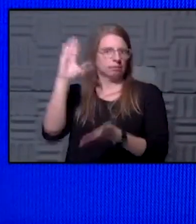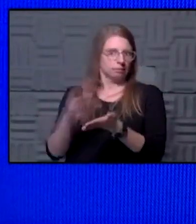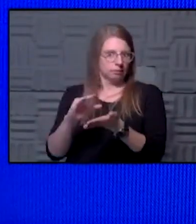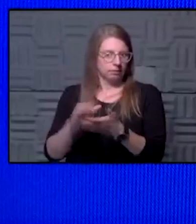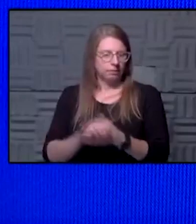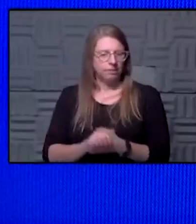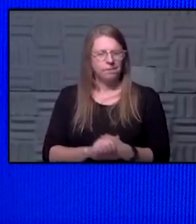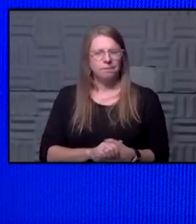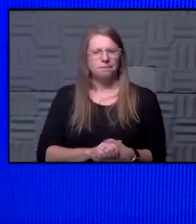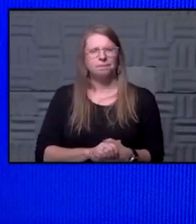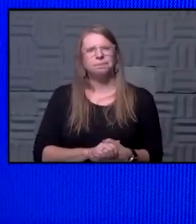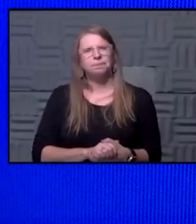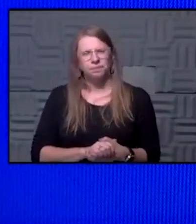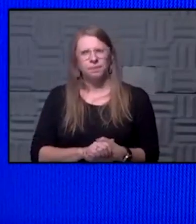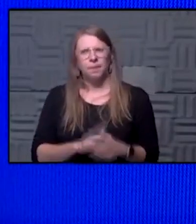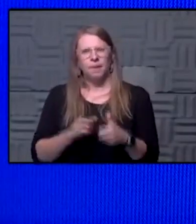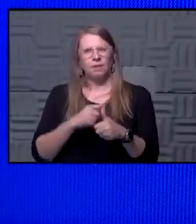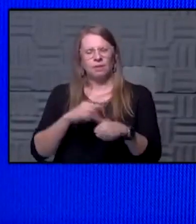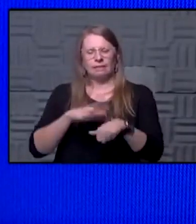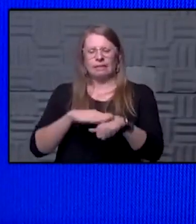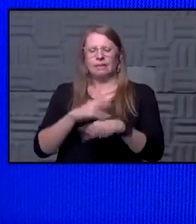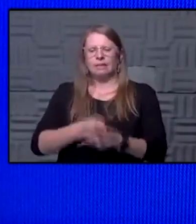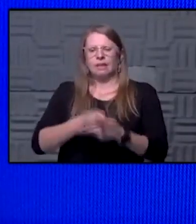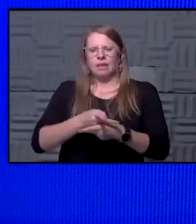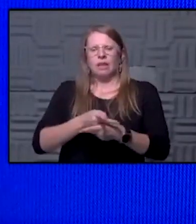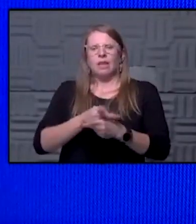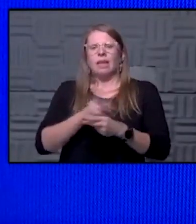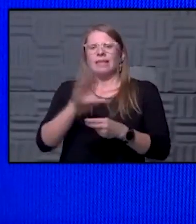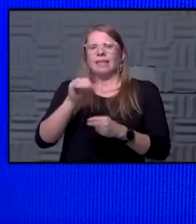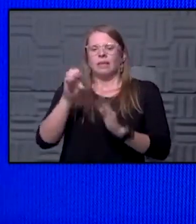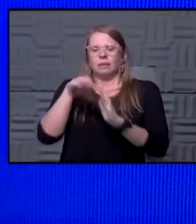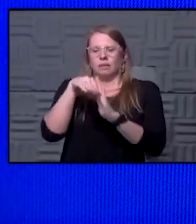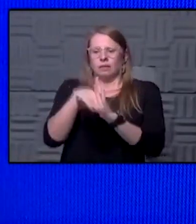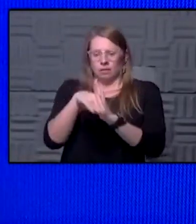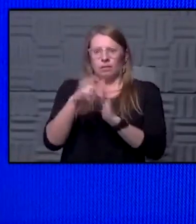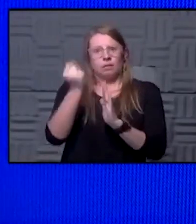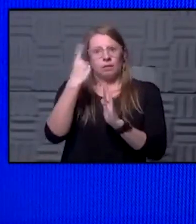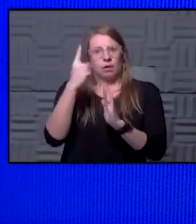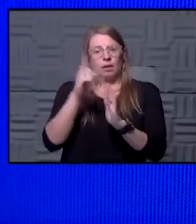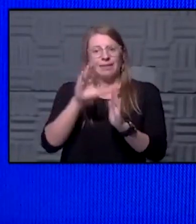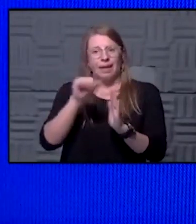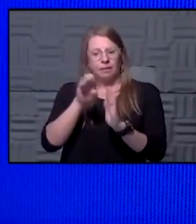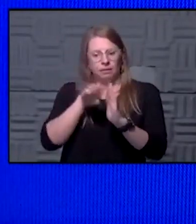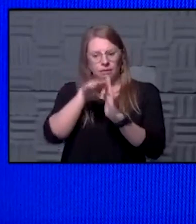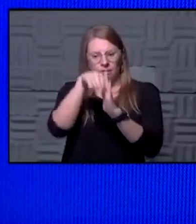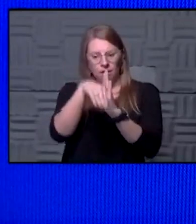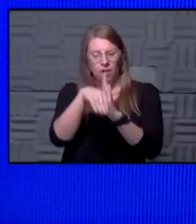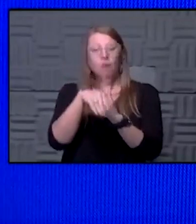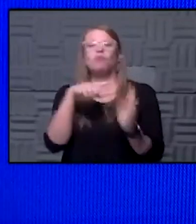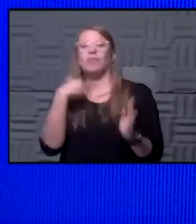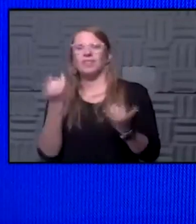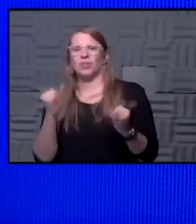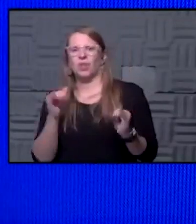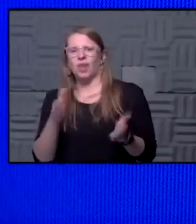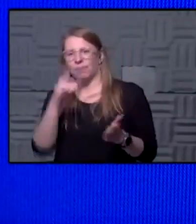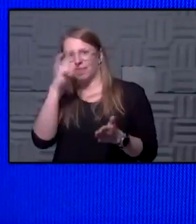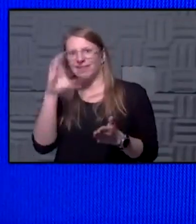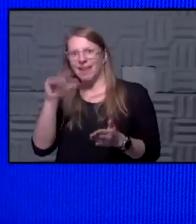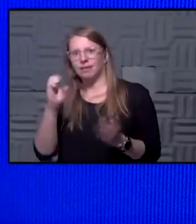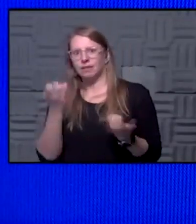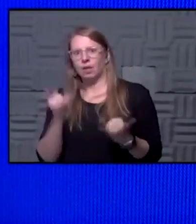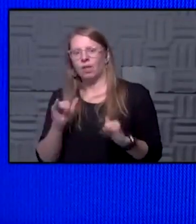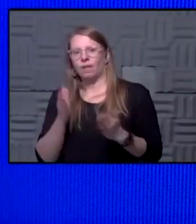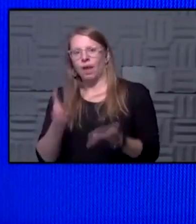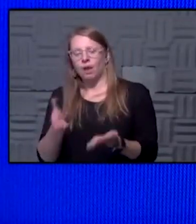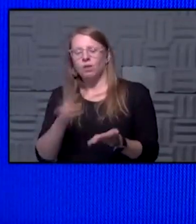Yeah. So first, I just want to be careful about the downturn in cases. There's a downturn, but there's still cases. So the risks are still there. Let's not